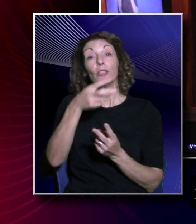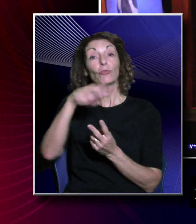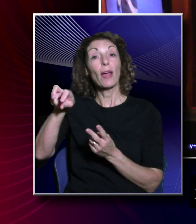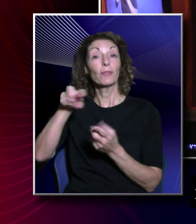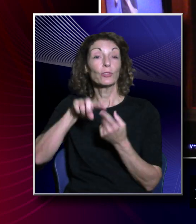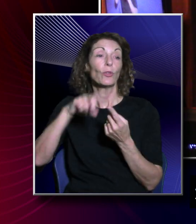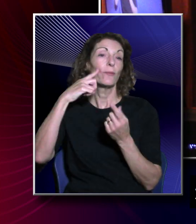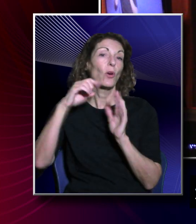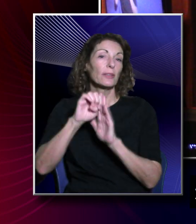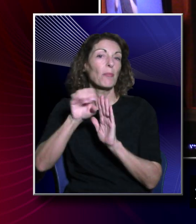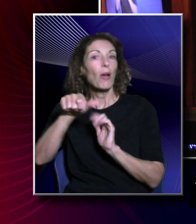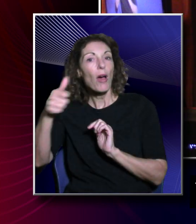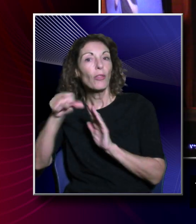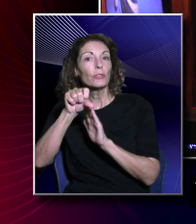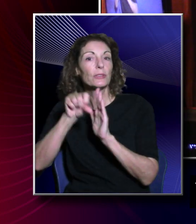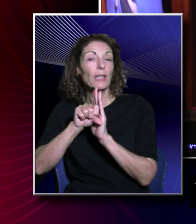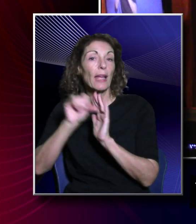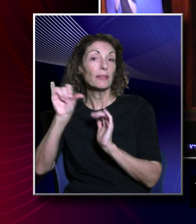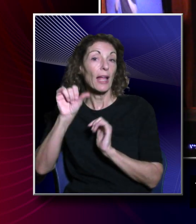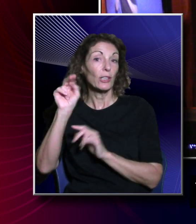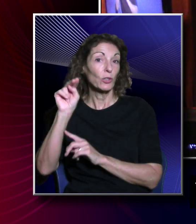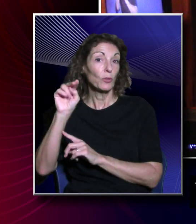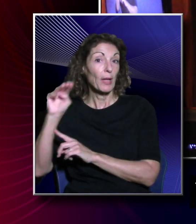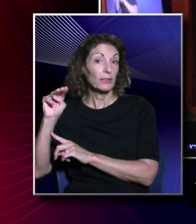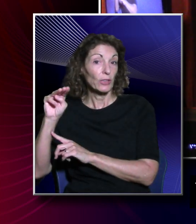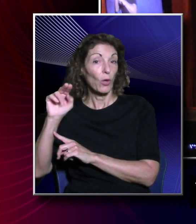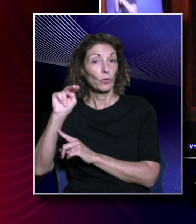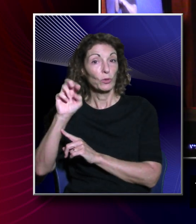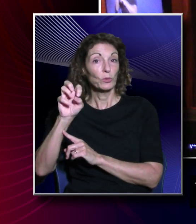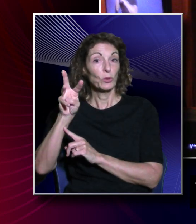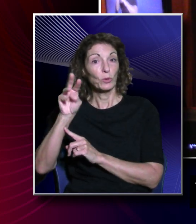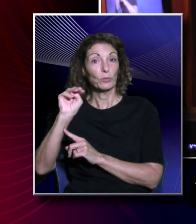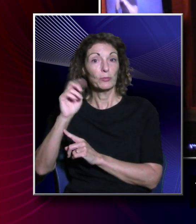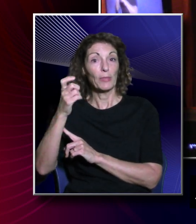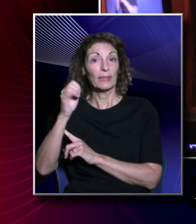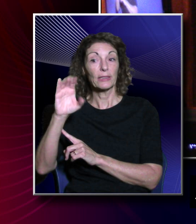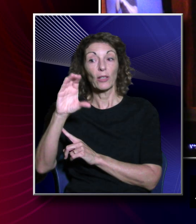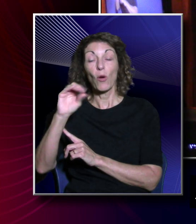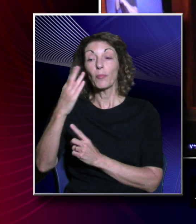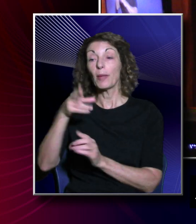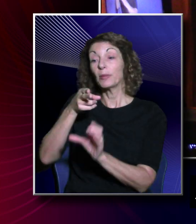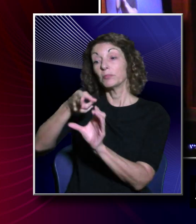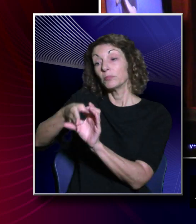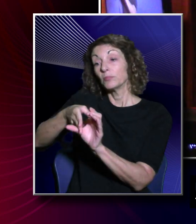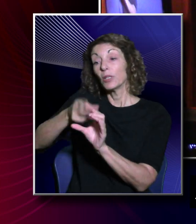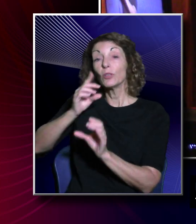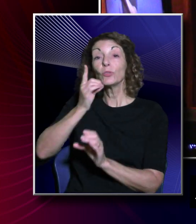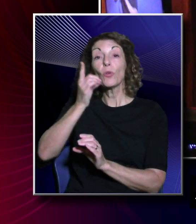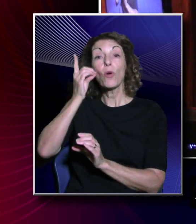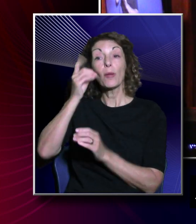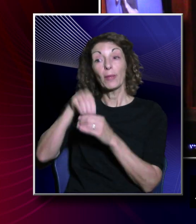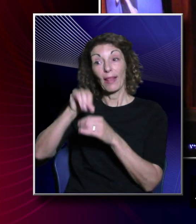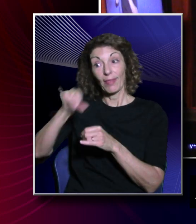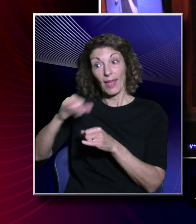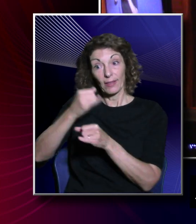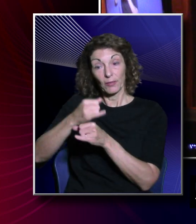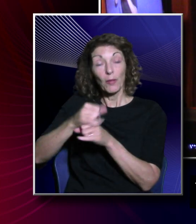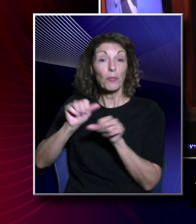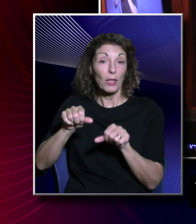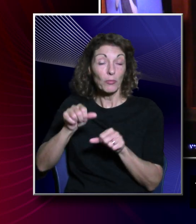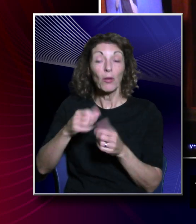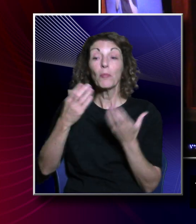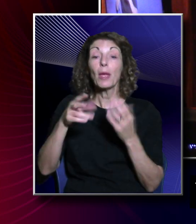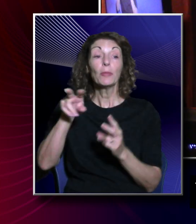for example, and join the dorm program there at the School for the Deaf, that might be a possibility. They also might transfer to